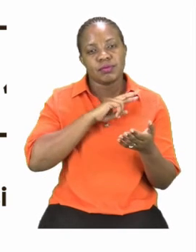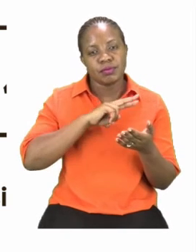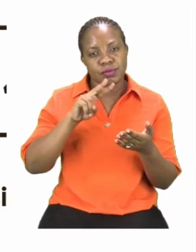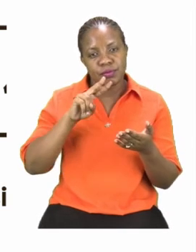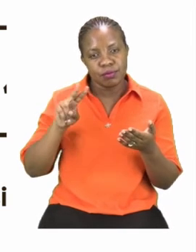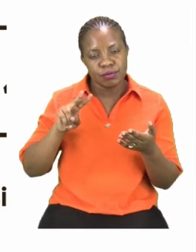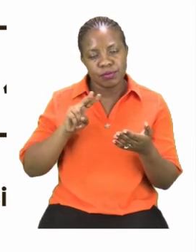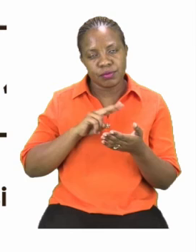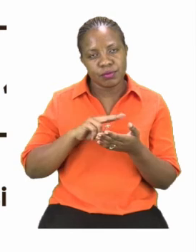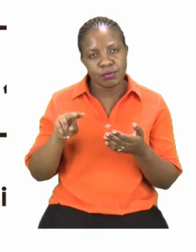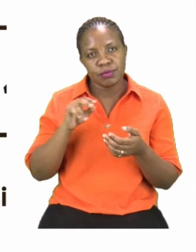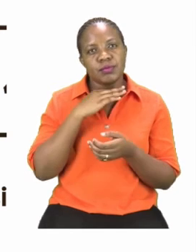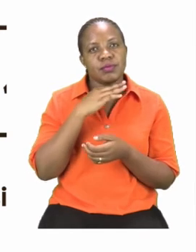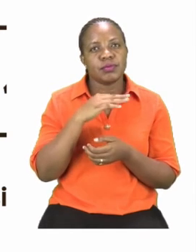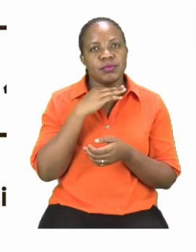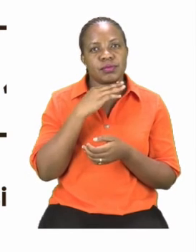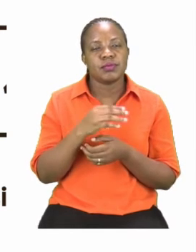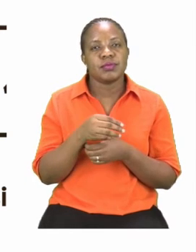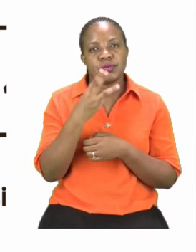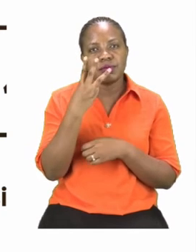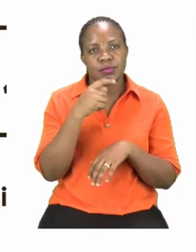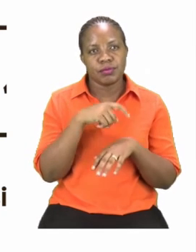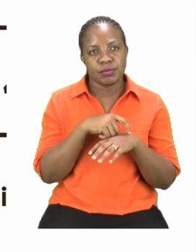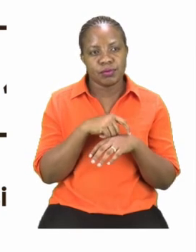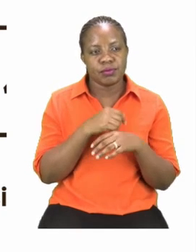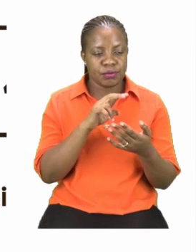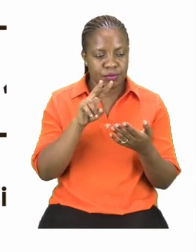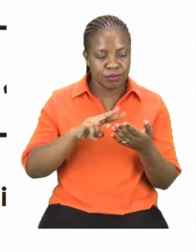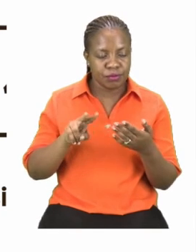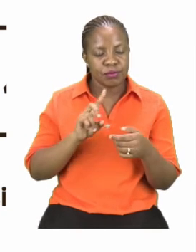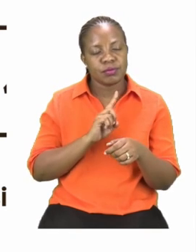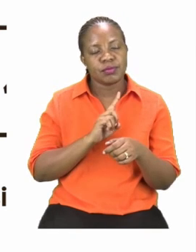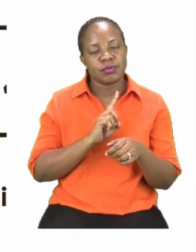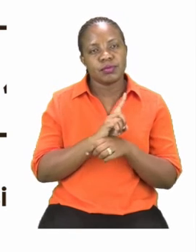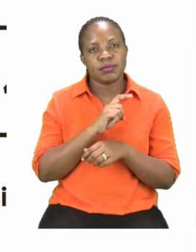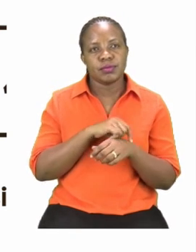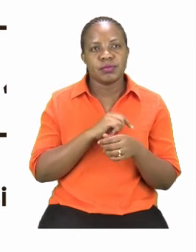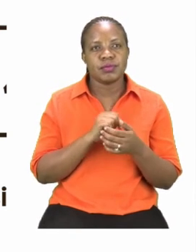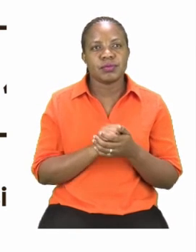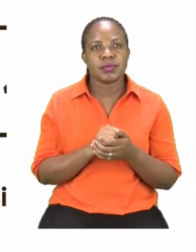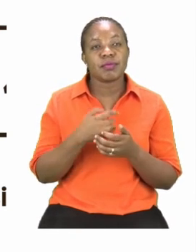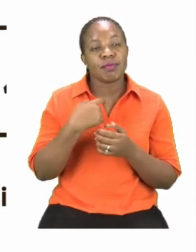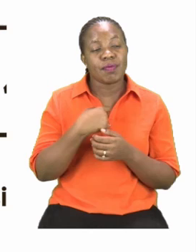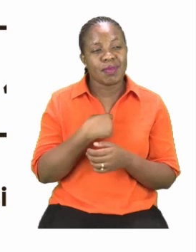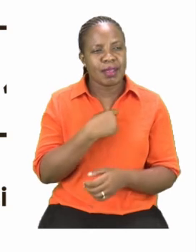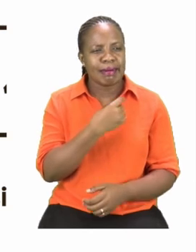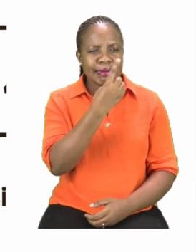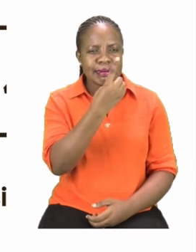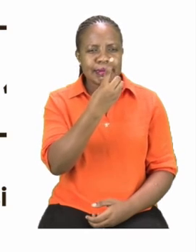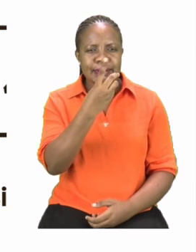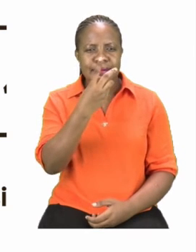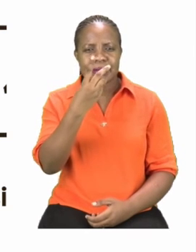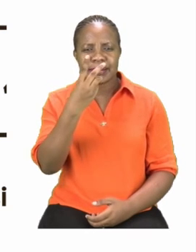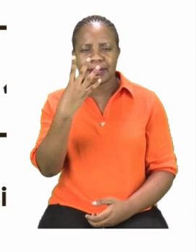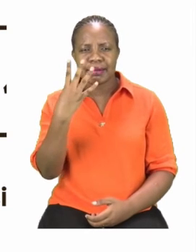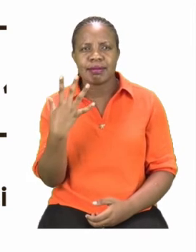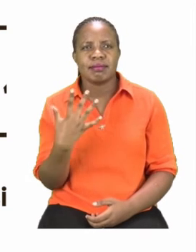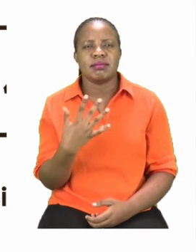3, 4, 5, 6. Let's keep going.